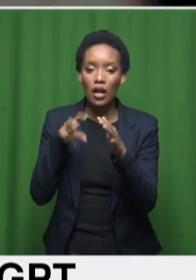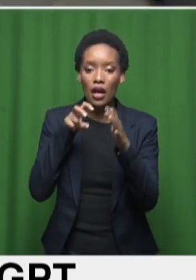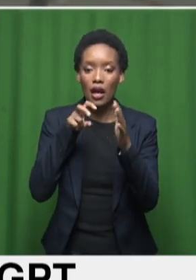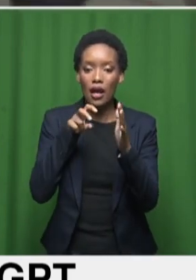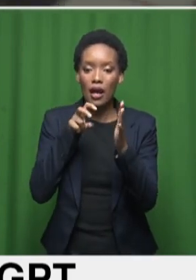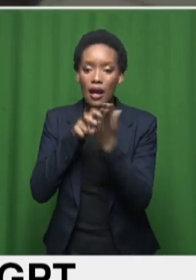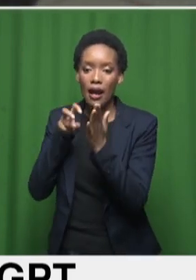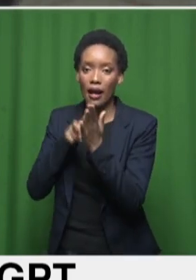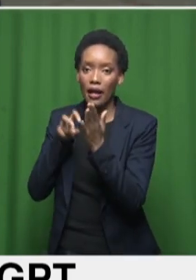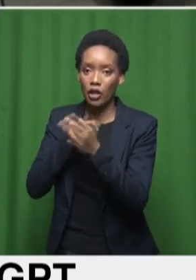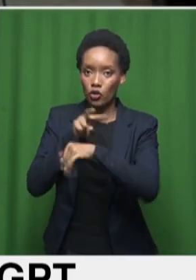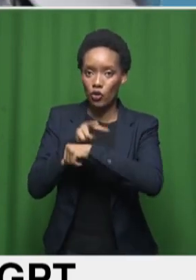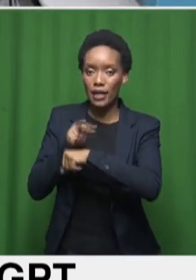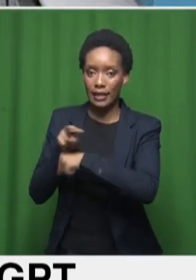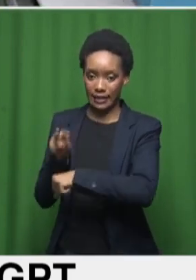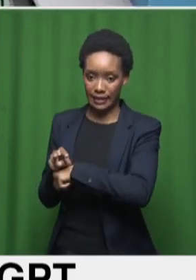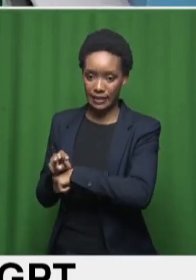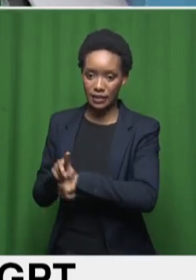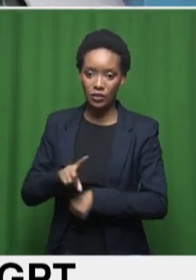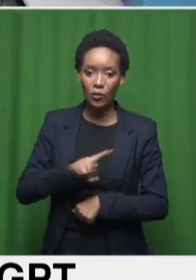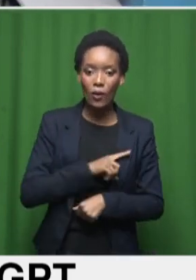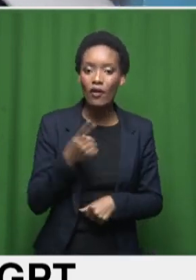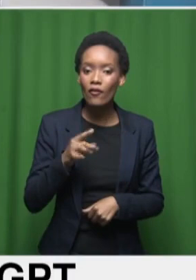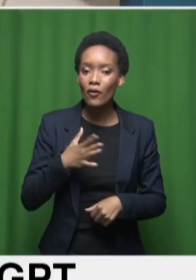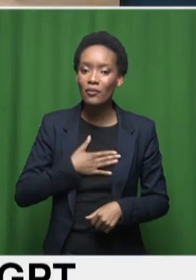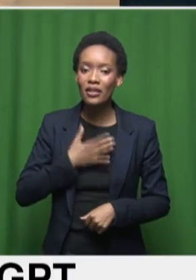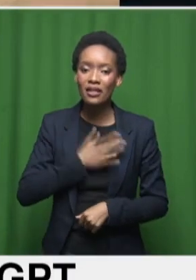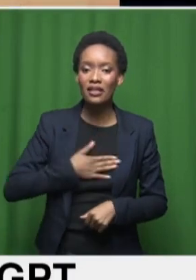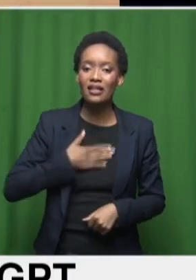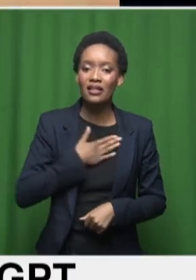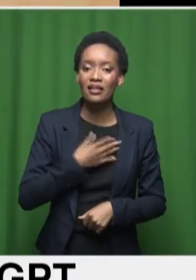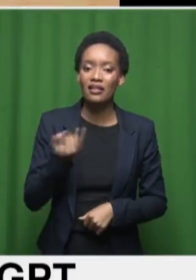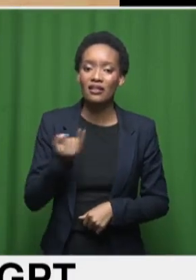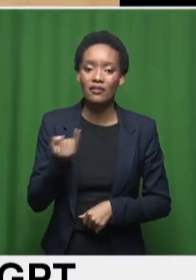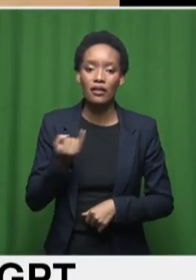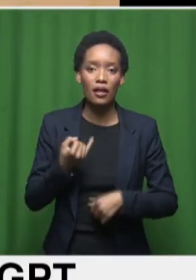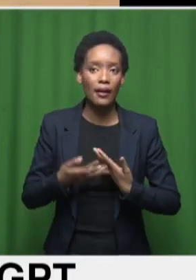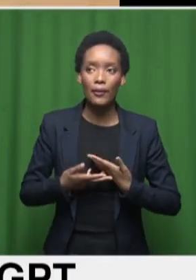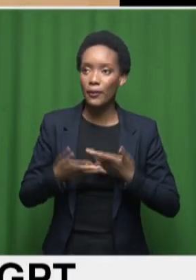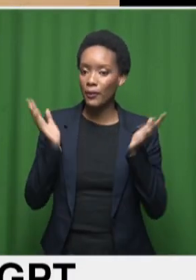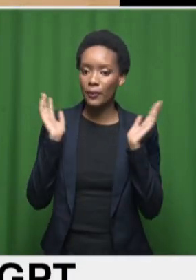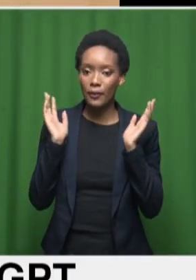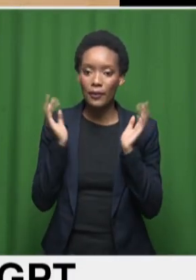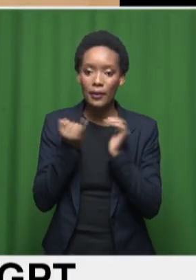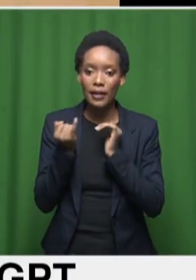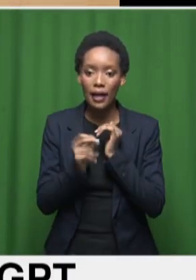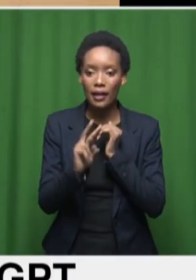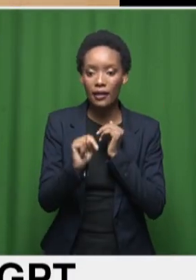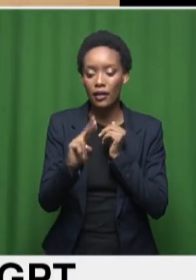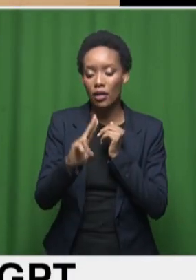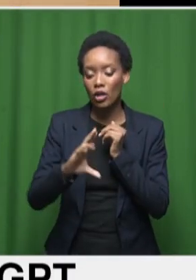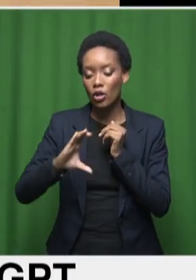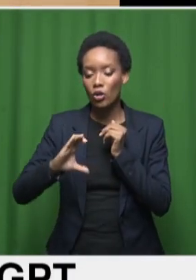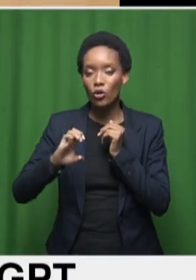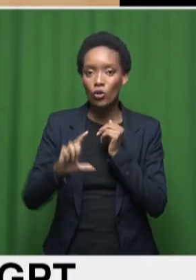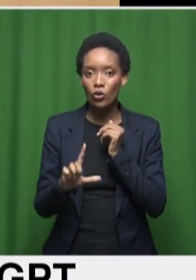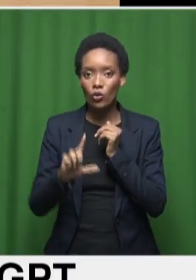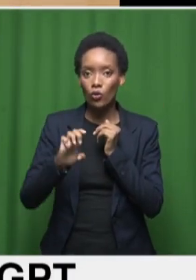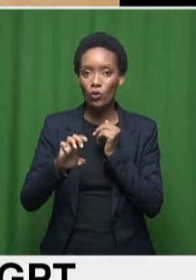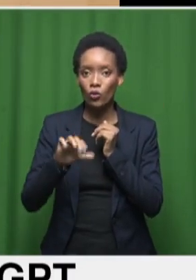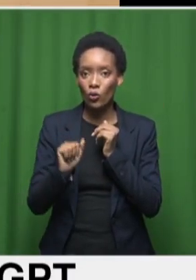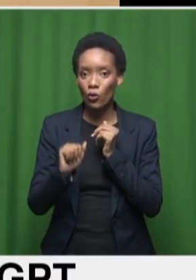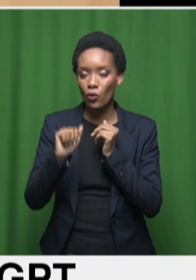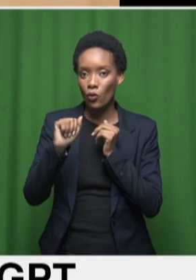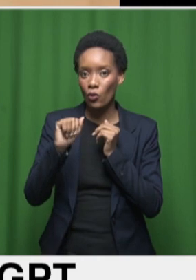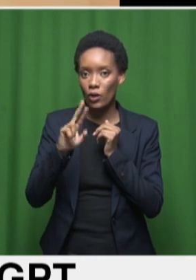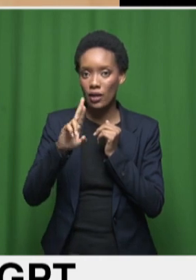regulations around it. Because to me, it feels like it's almost synonymous to having a nuclear weapon, right? Where you